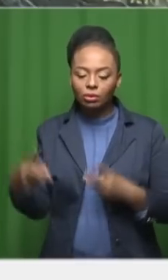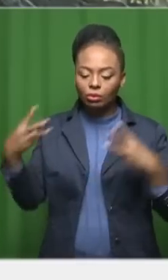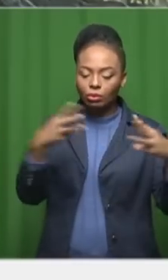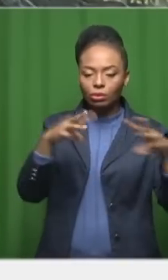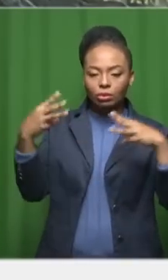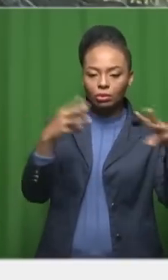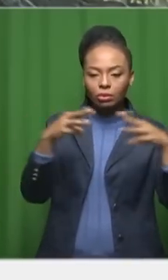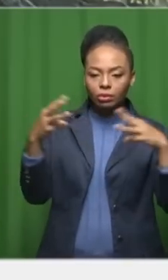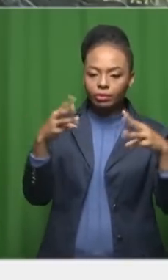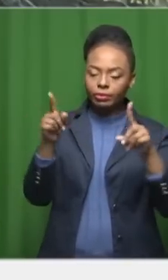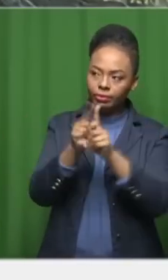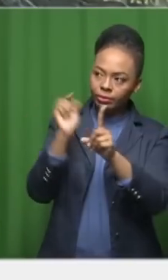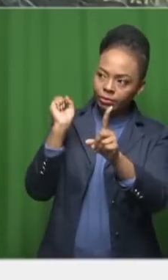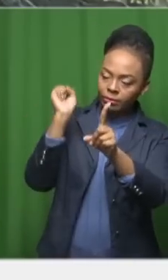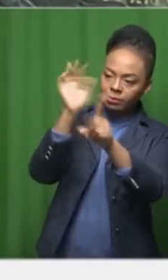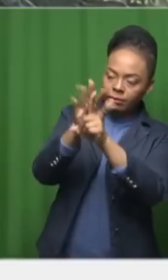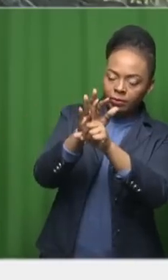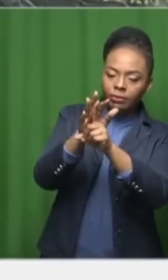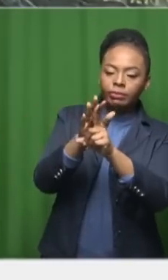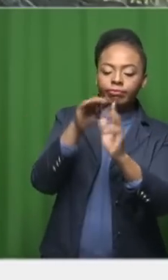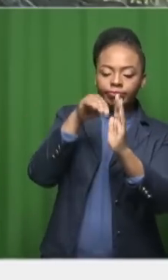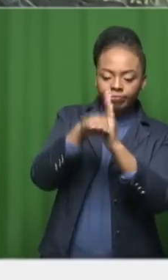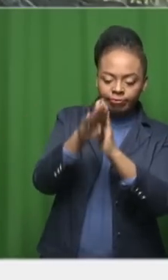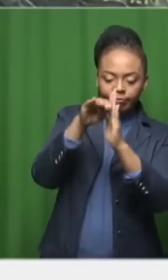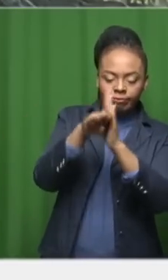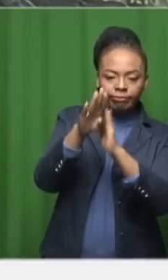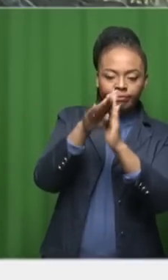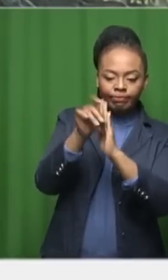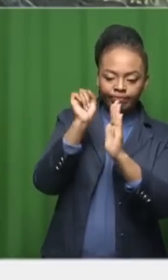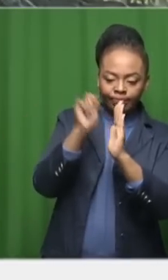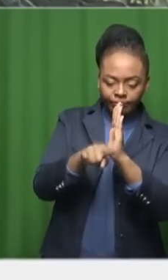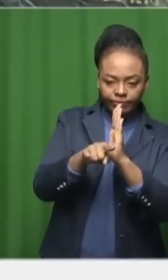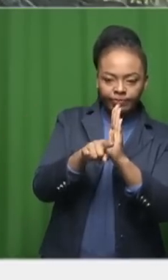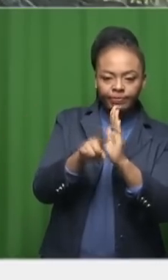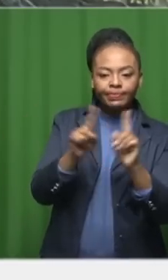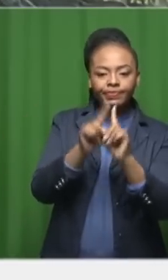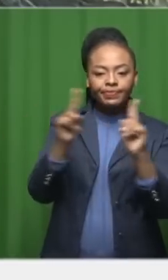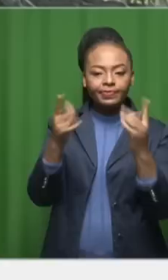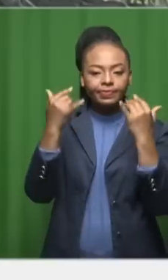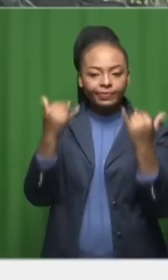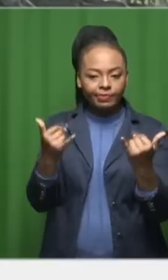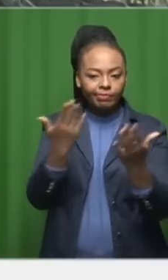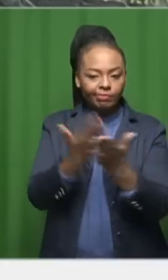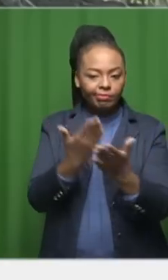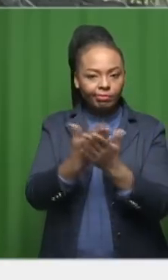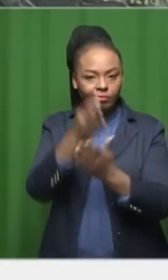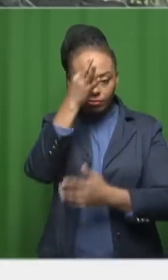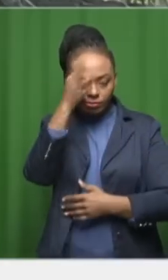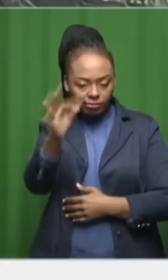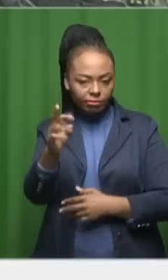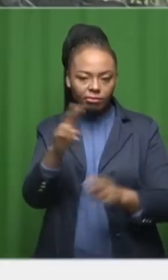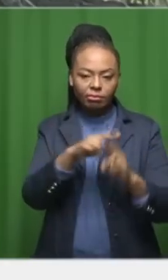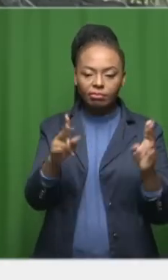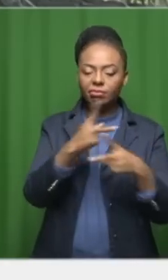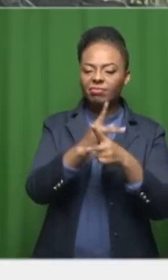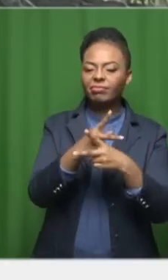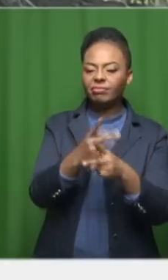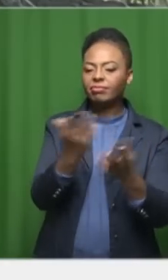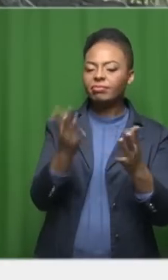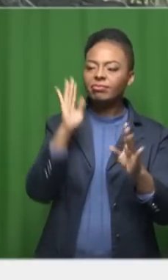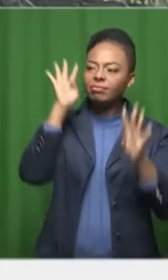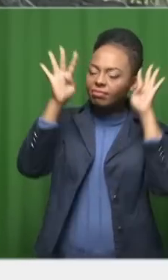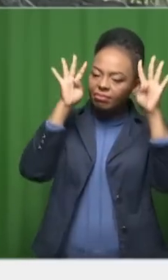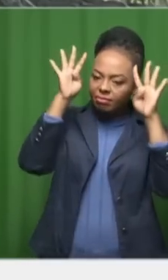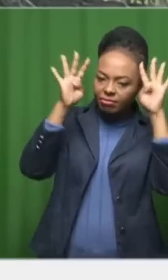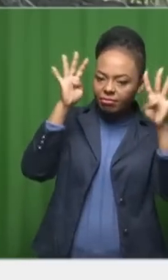of impact that has on inflation. But can government, for example, not be proactive, Marlene,